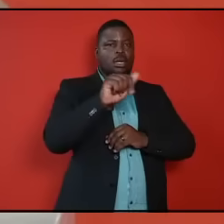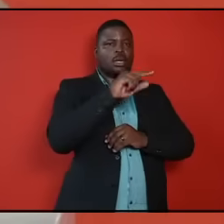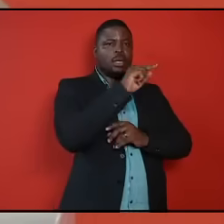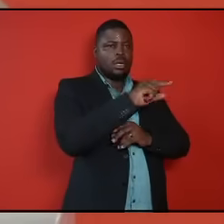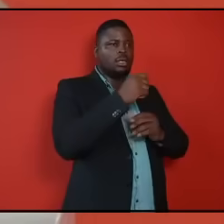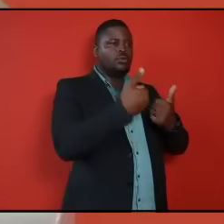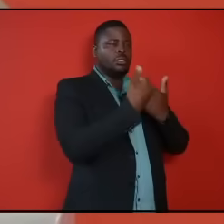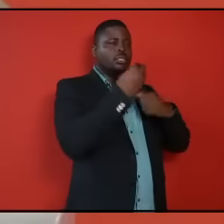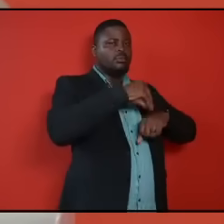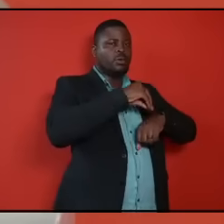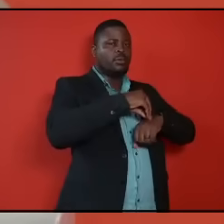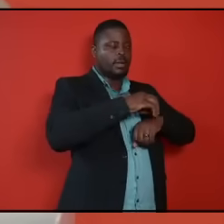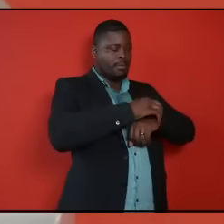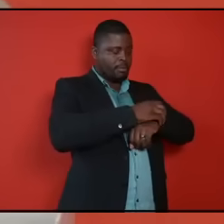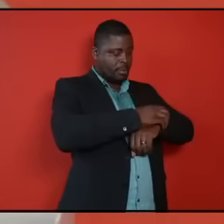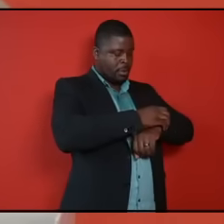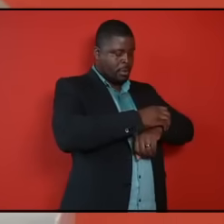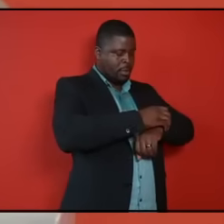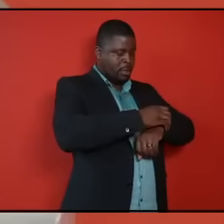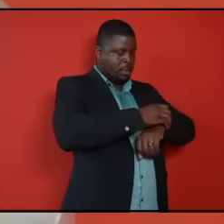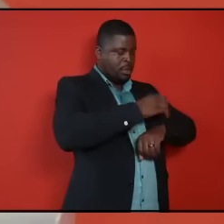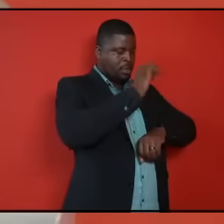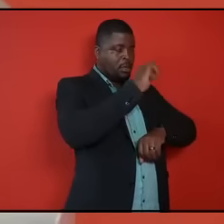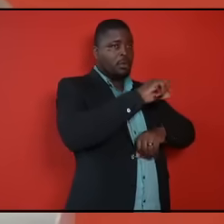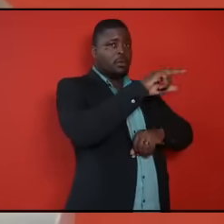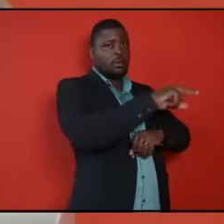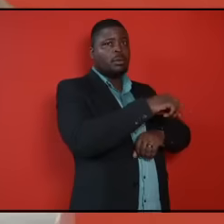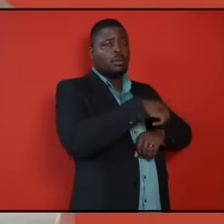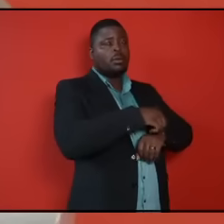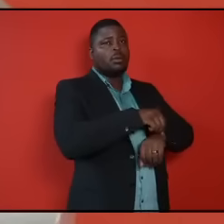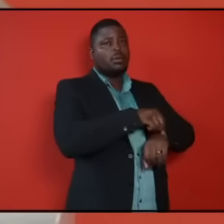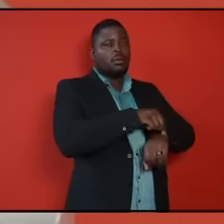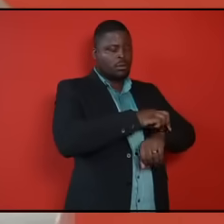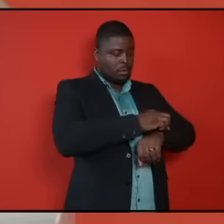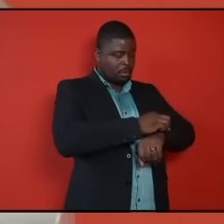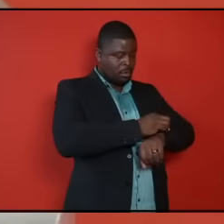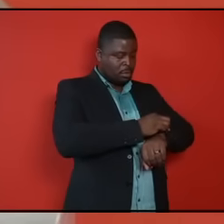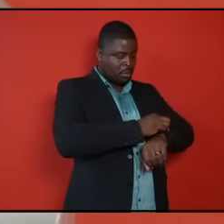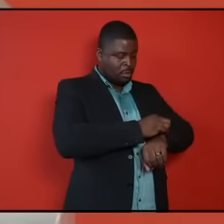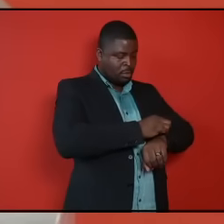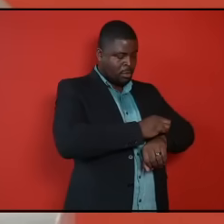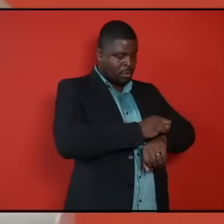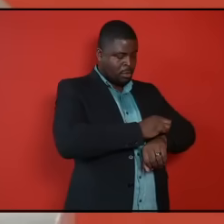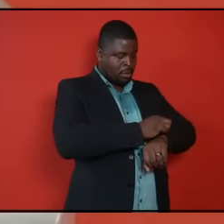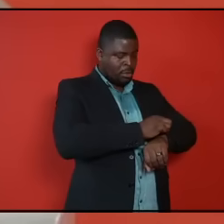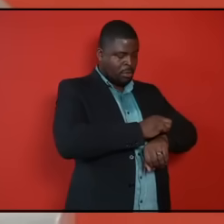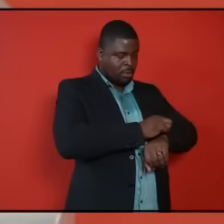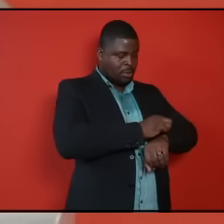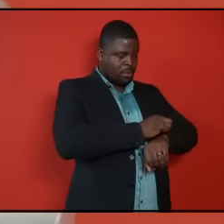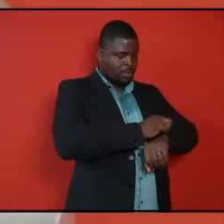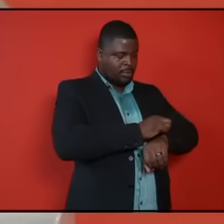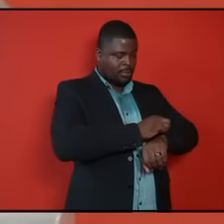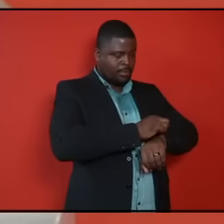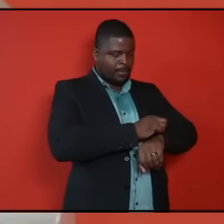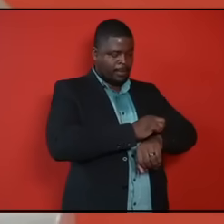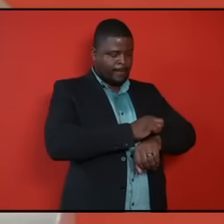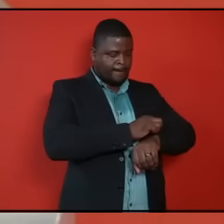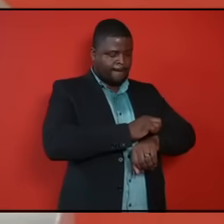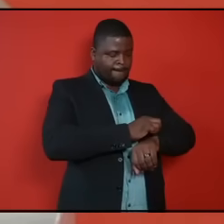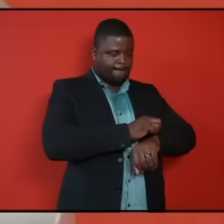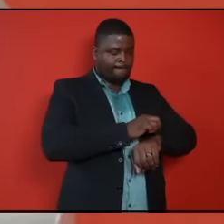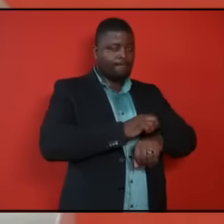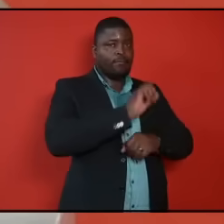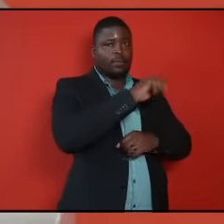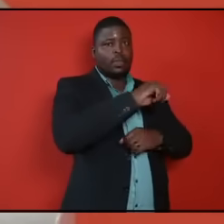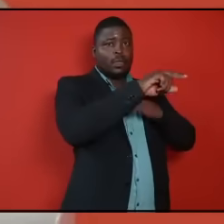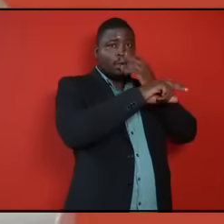26,000 votes, which we had before, just in Bujanala alone, which means there is a lot of thuggerism